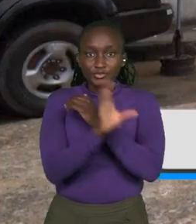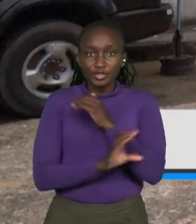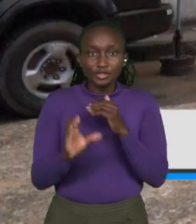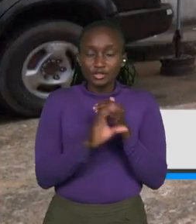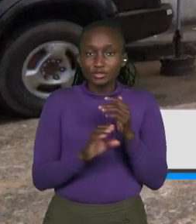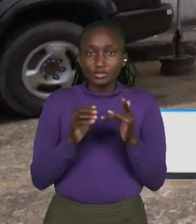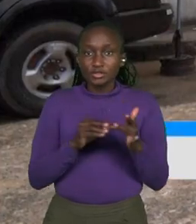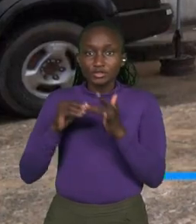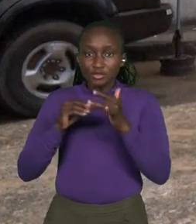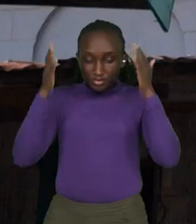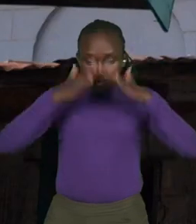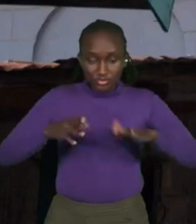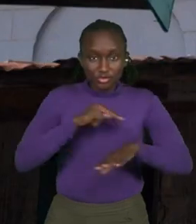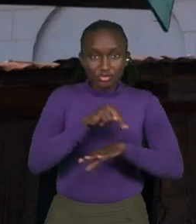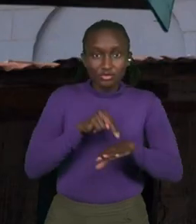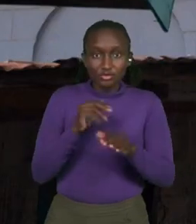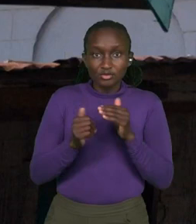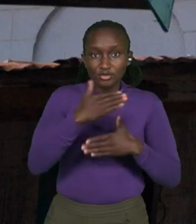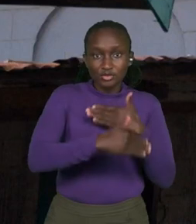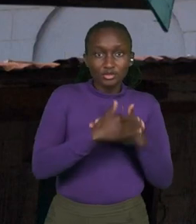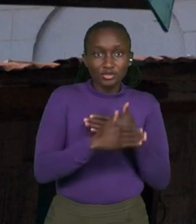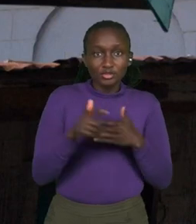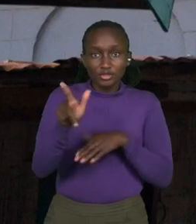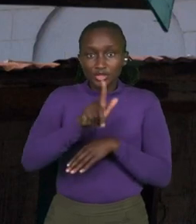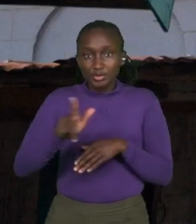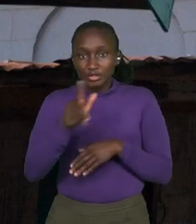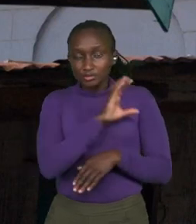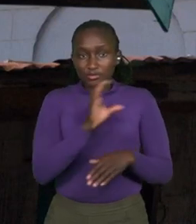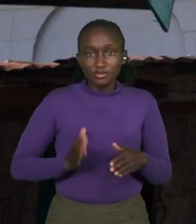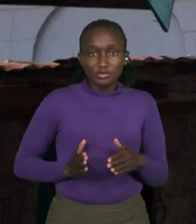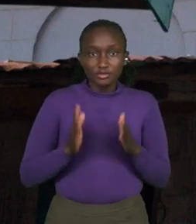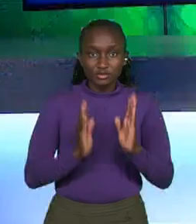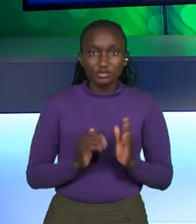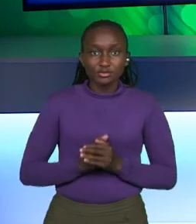nation, whereas neighboring Liberia is a majority Christian.